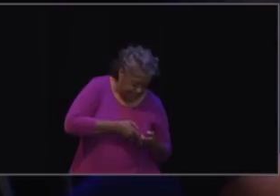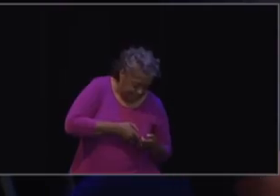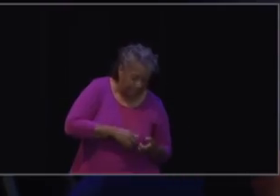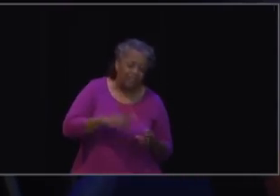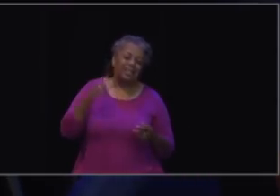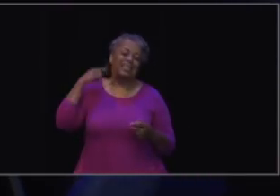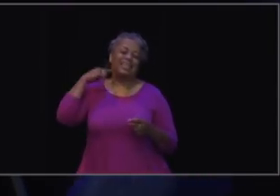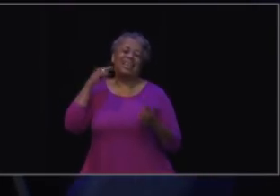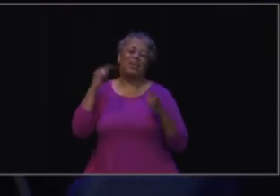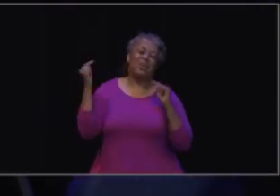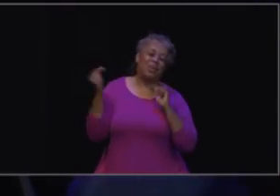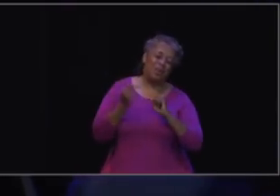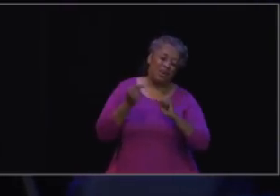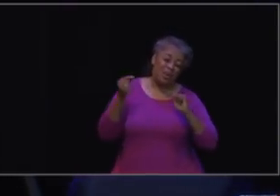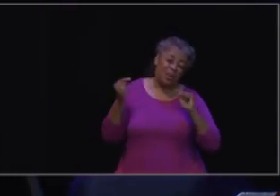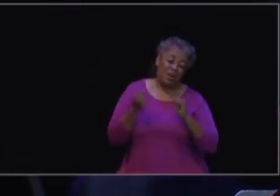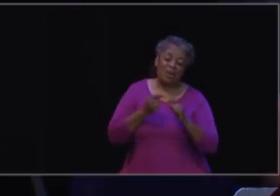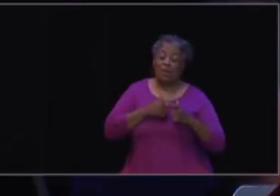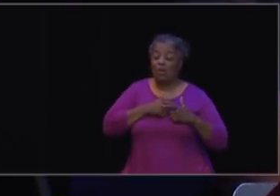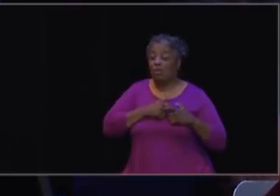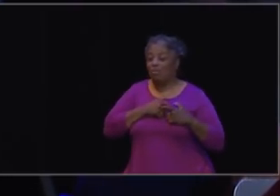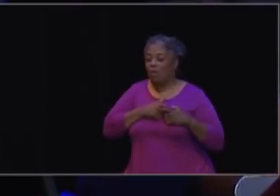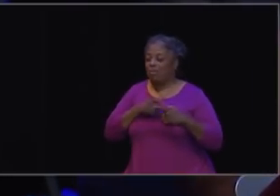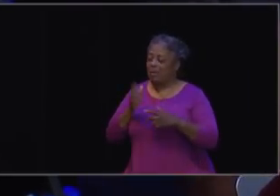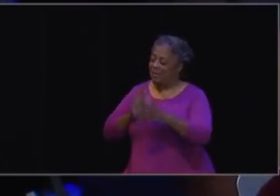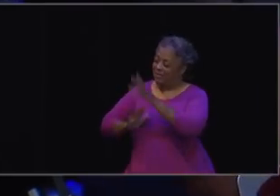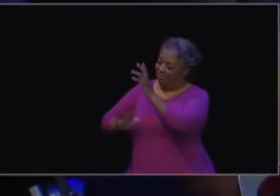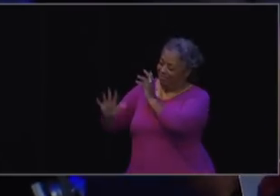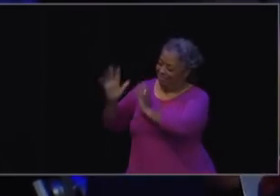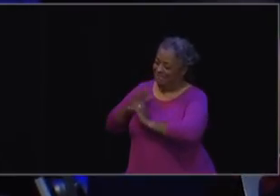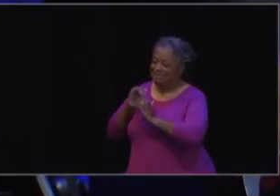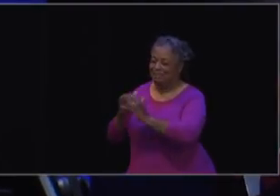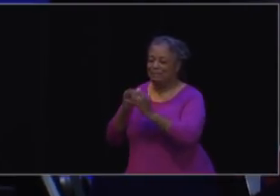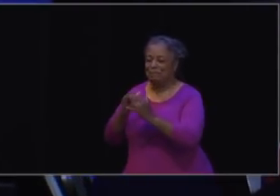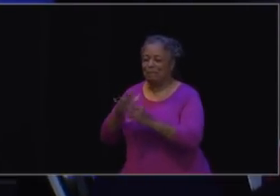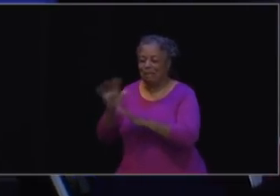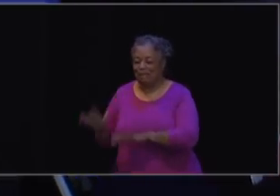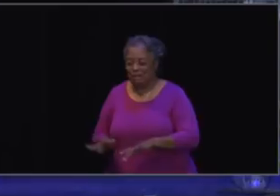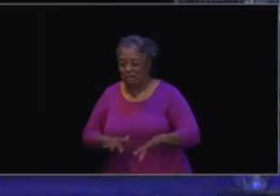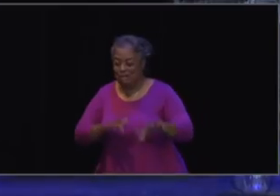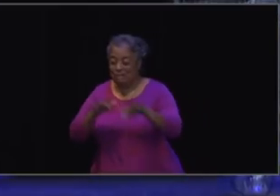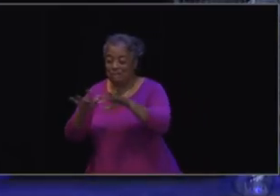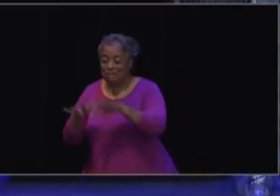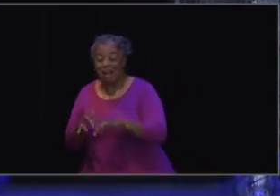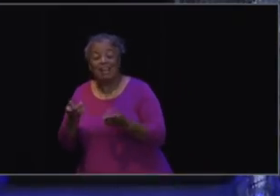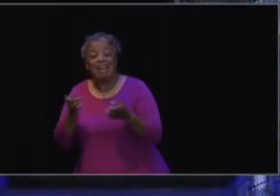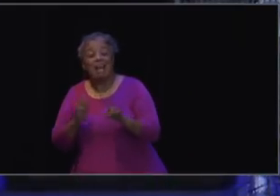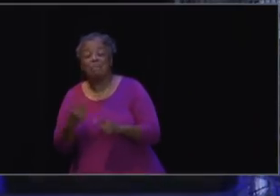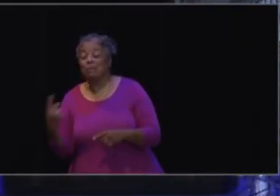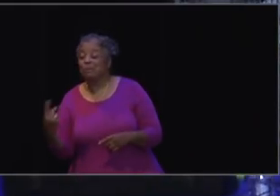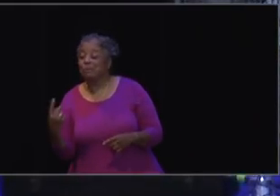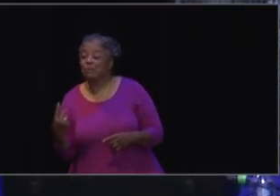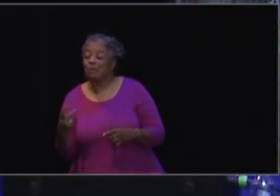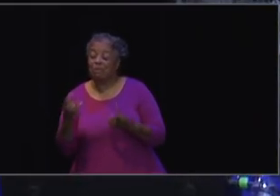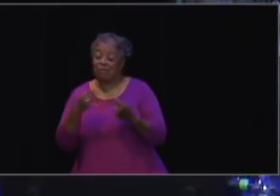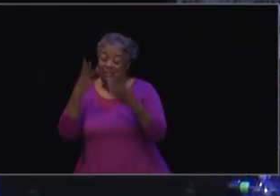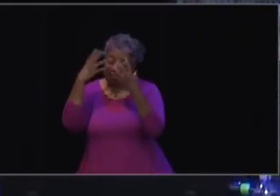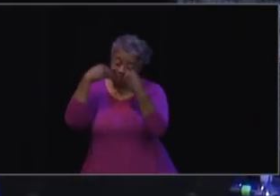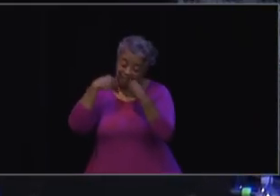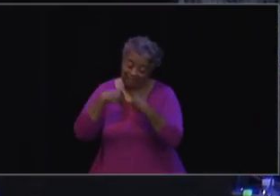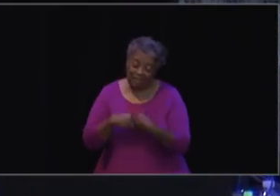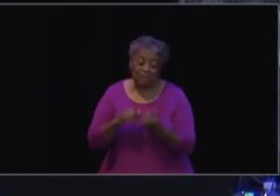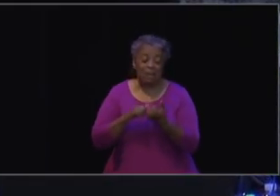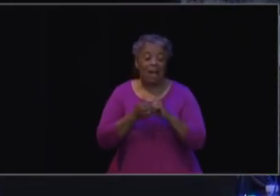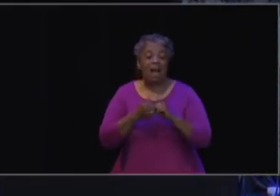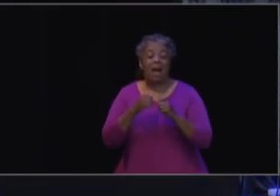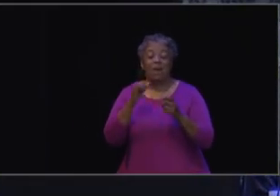retro dow, as a record. Dow, dow, we get in bed with a device. Dow, dow, we fall asleep dow, by the